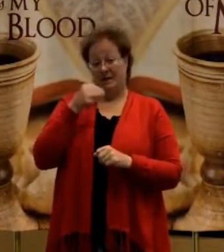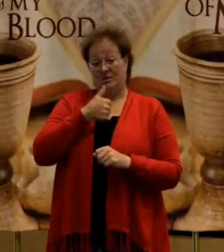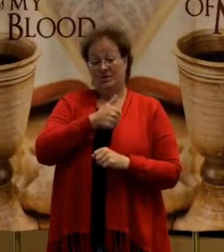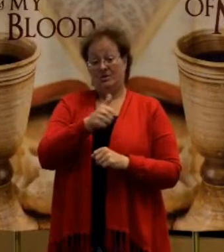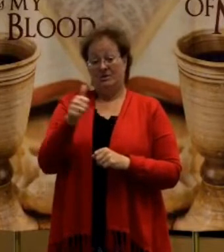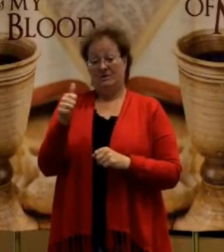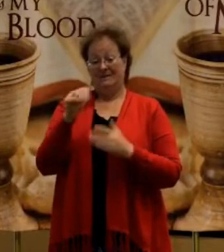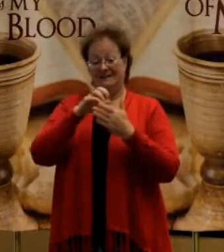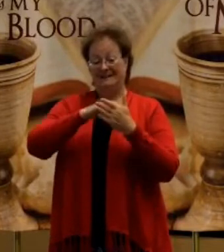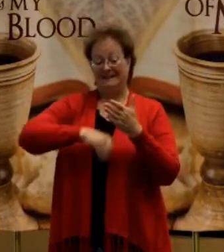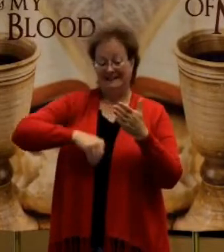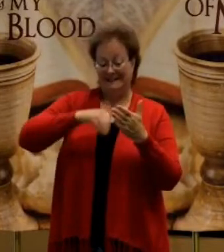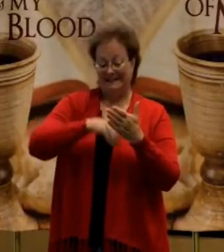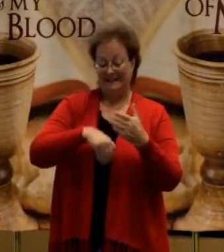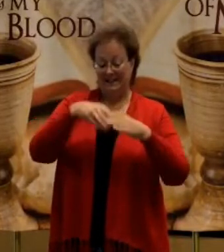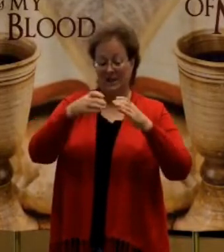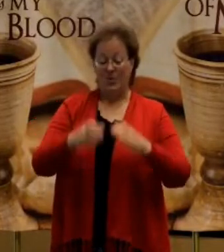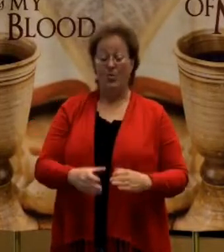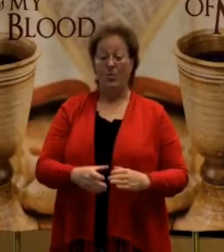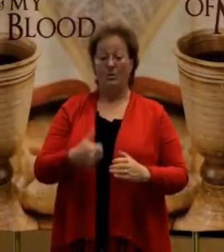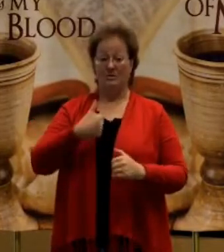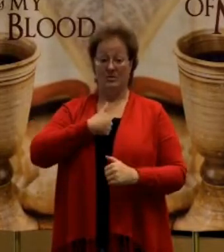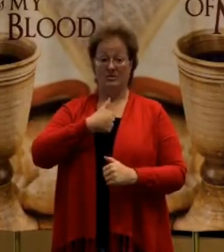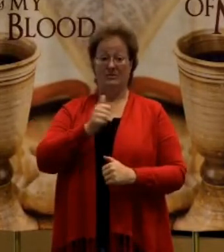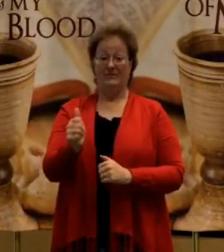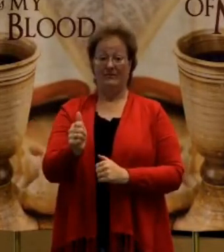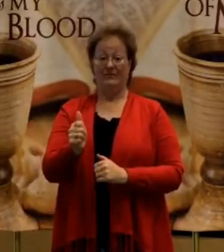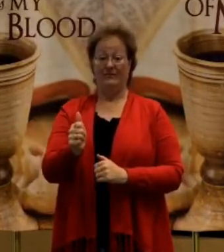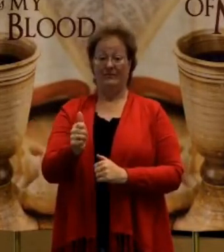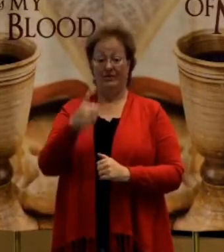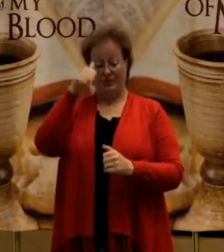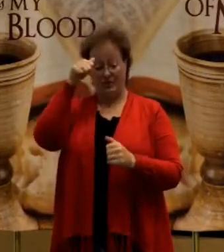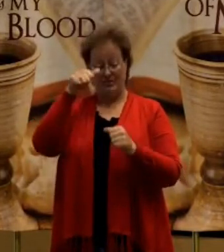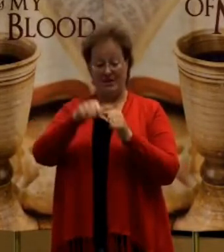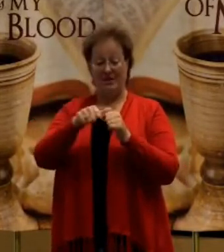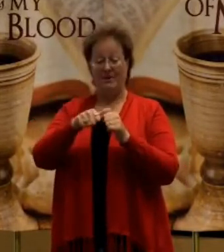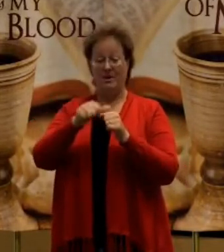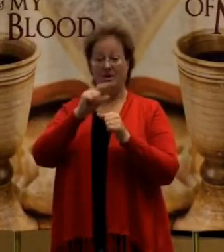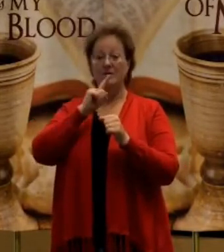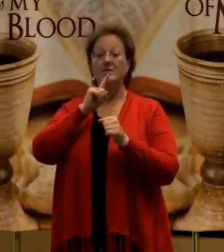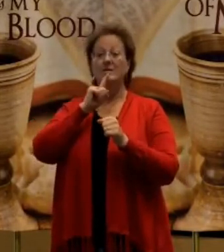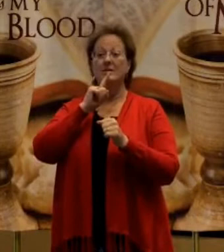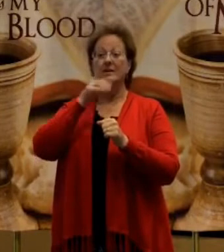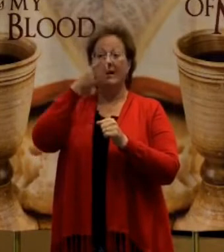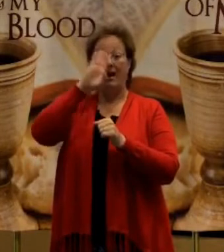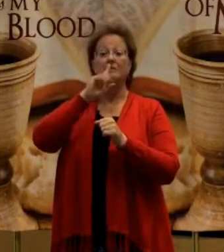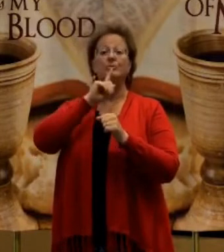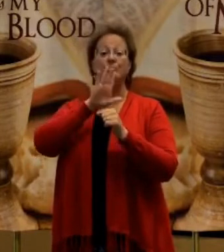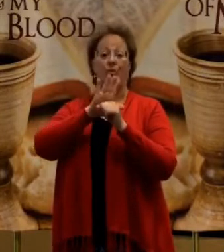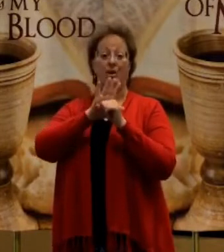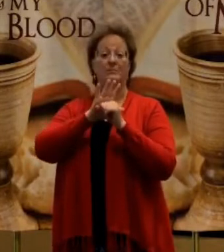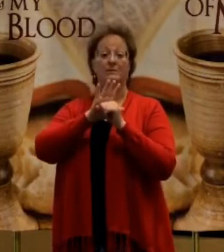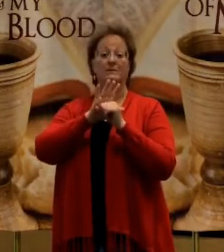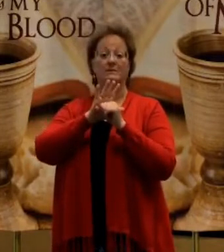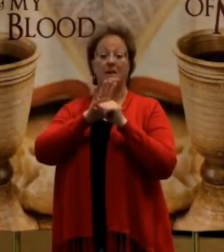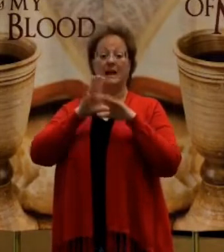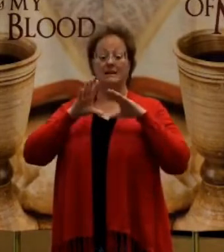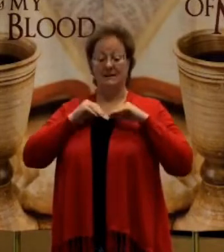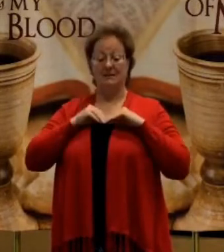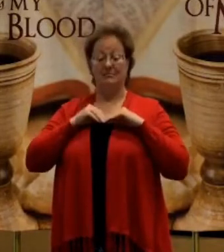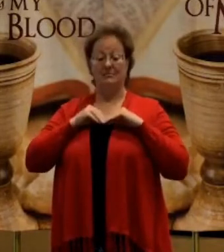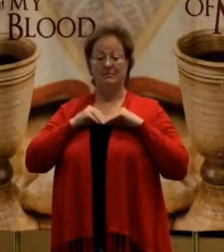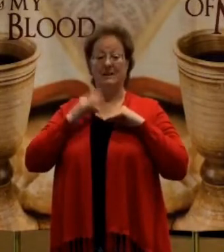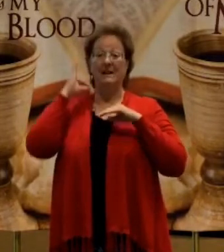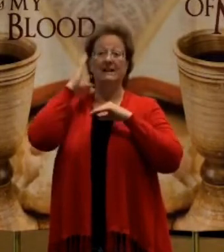digging yourself into a hole, remember, claim the covenant promises of God and experience how